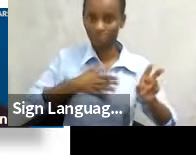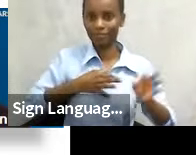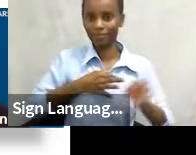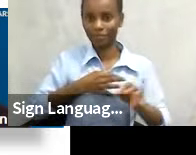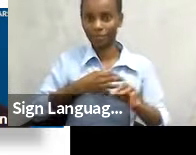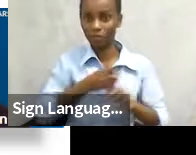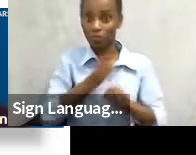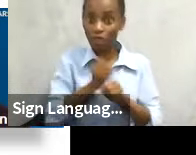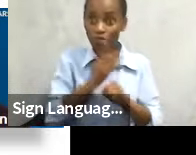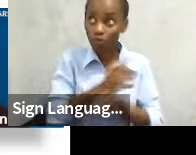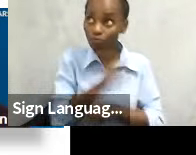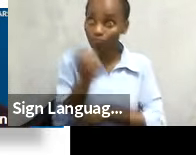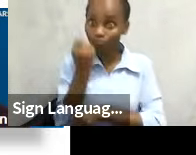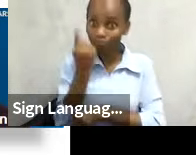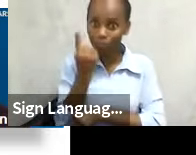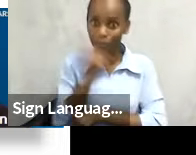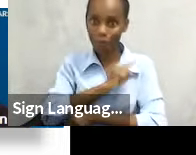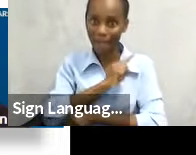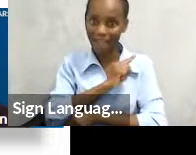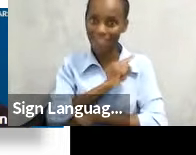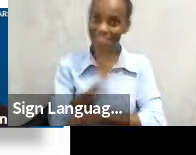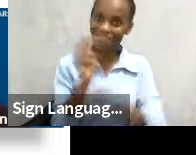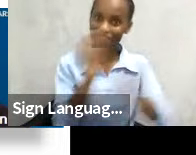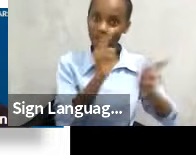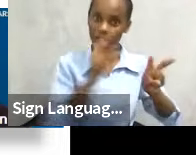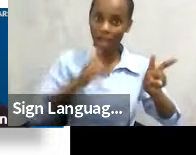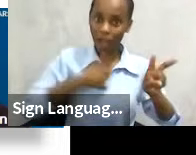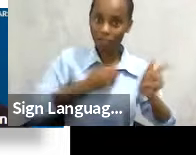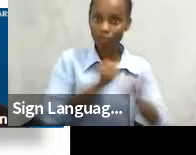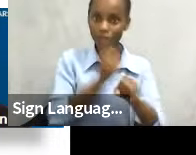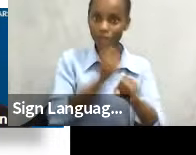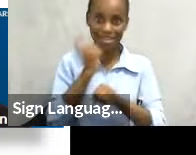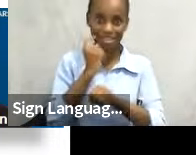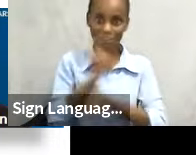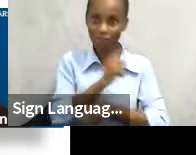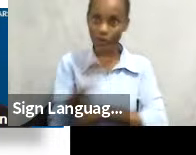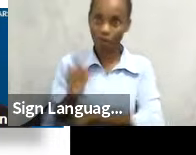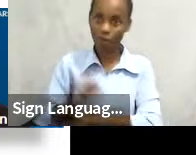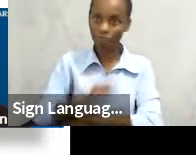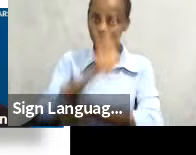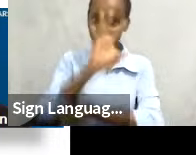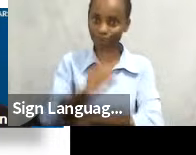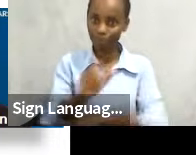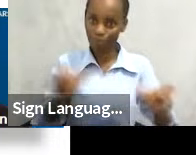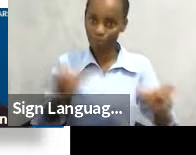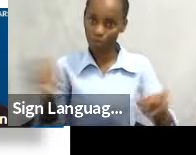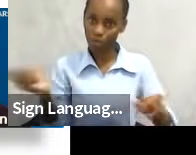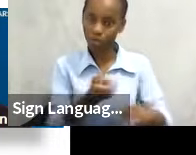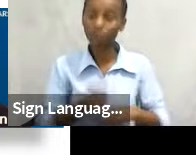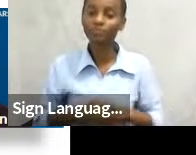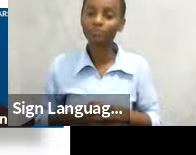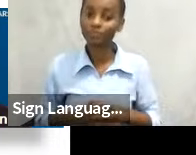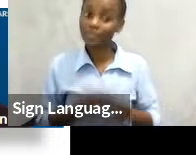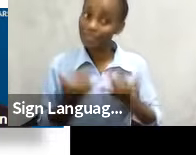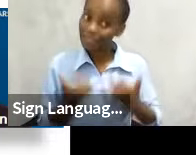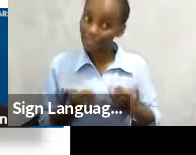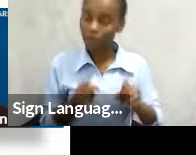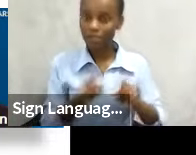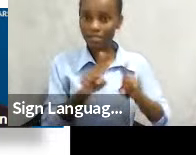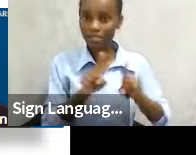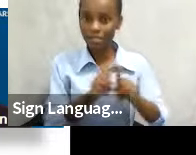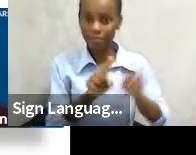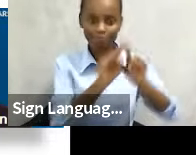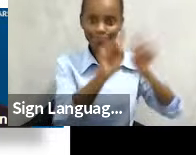do. Again, for submit a payment allocation, we've highlighted the mandatory fields with a red